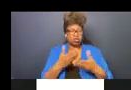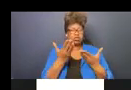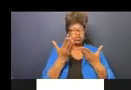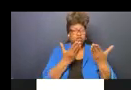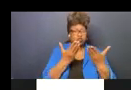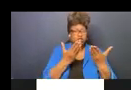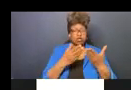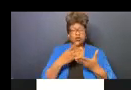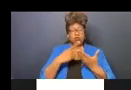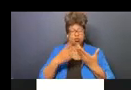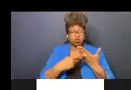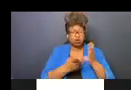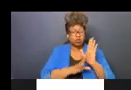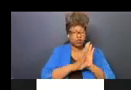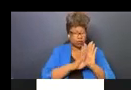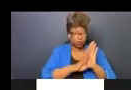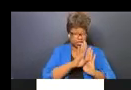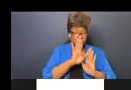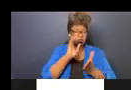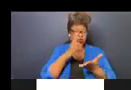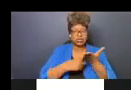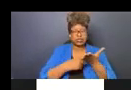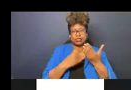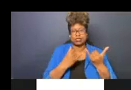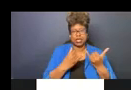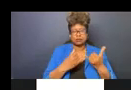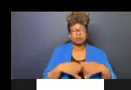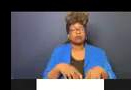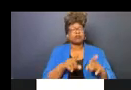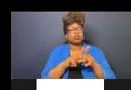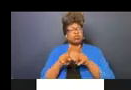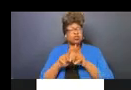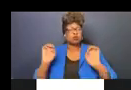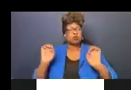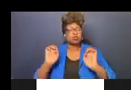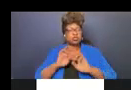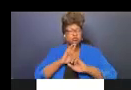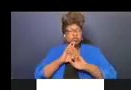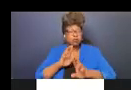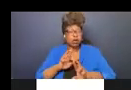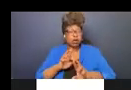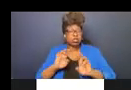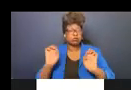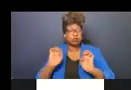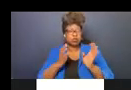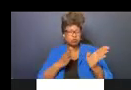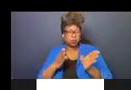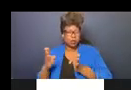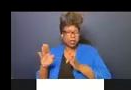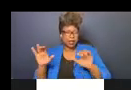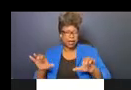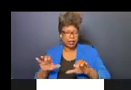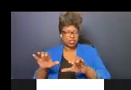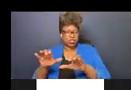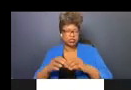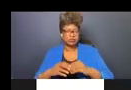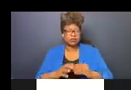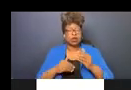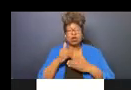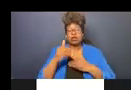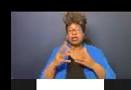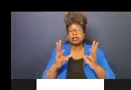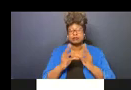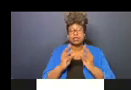development, which we'll also be talking about today, and also emergency response and preparedness related actions. Our next meeting